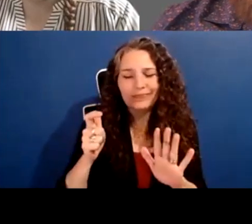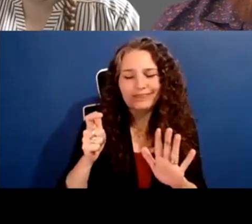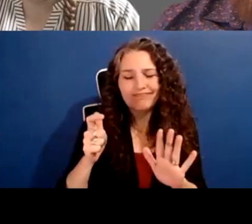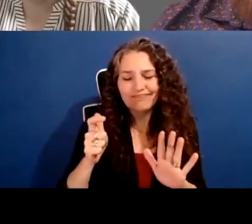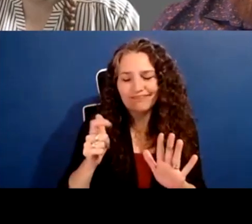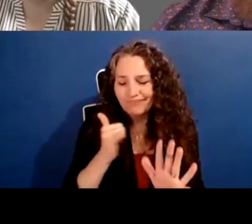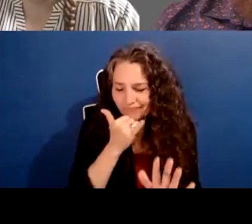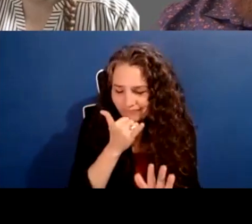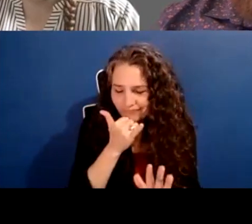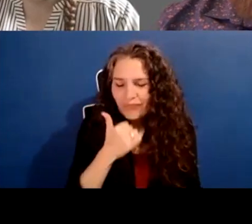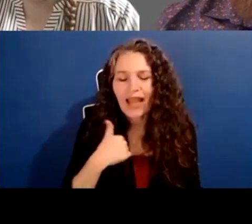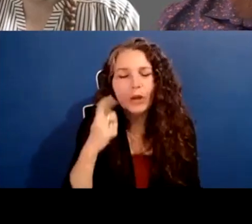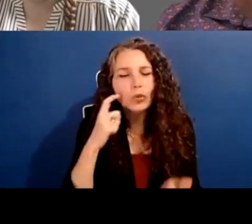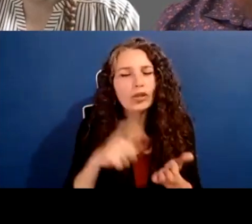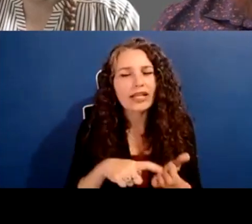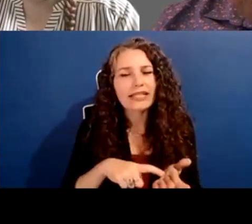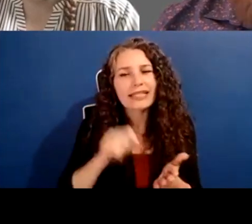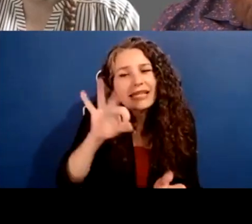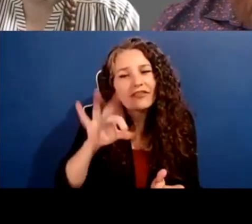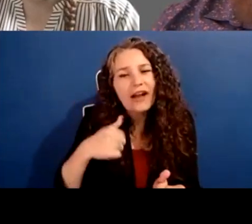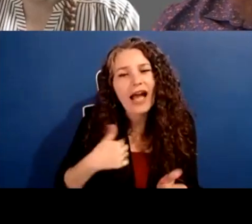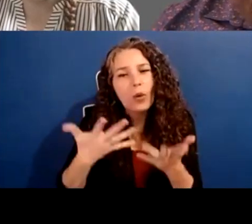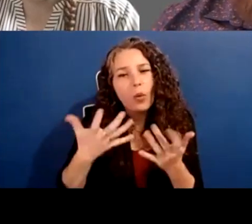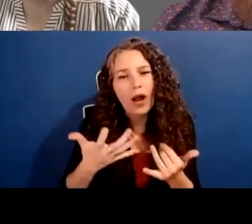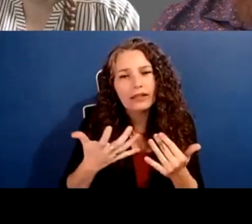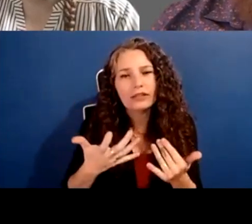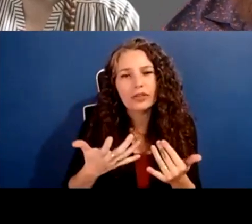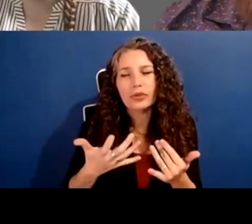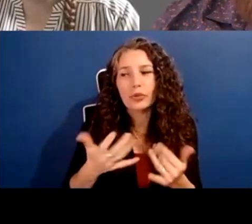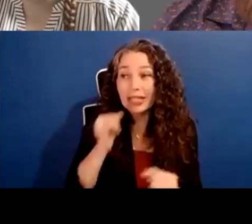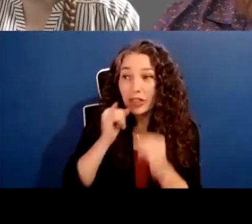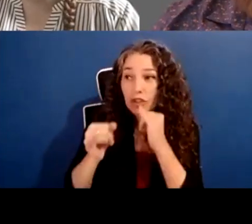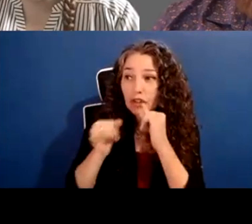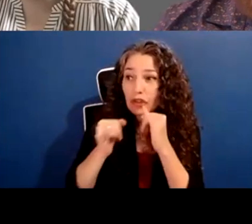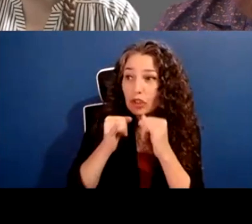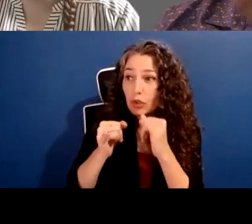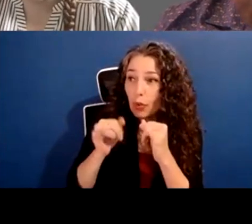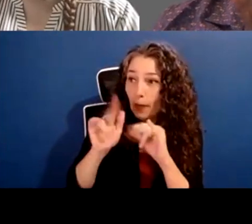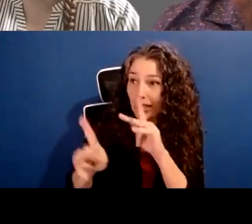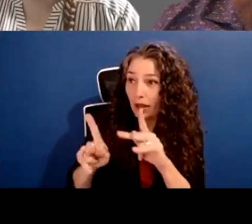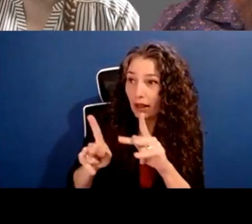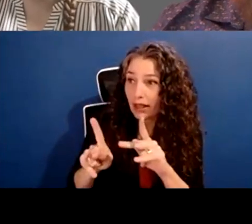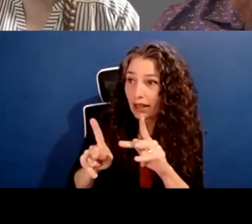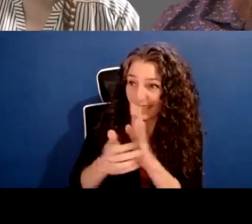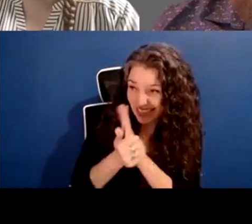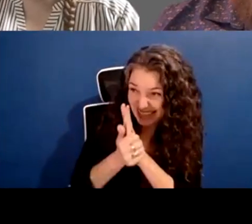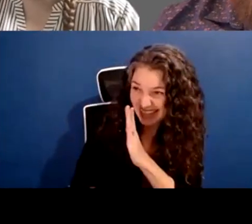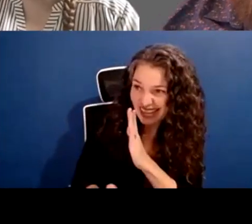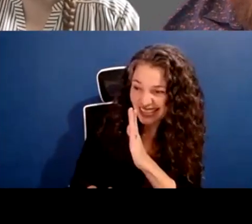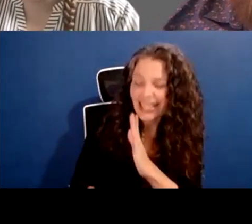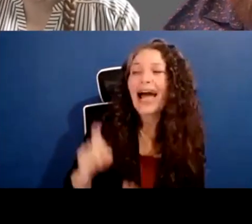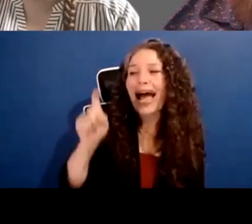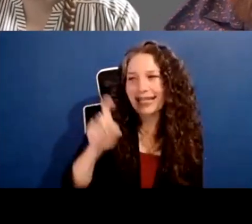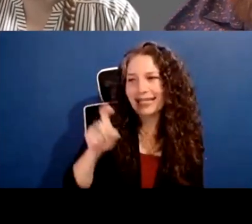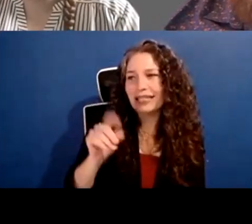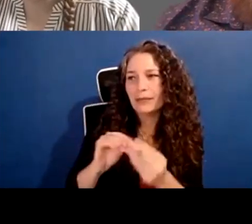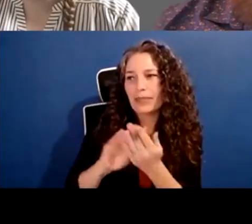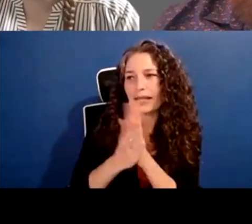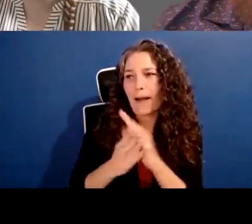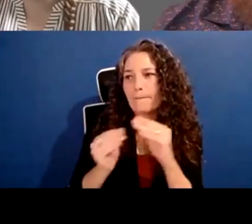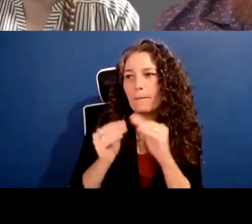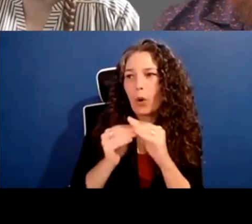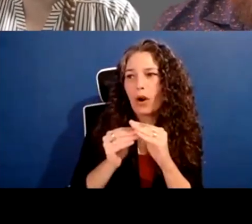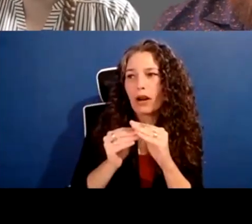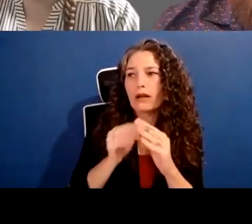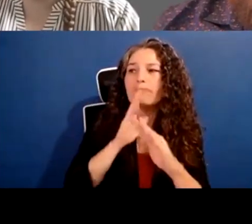to like lean into humility, and realize that like in order to like actually feature